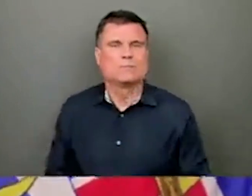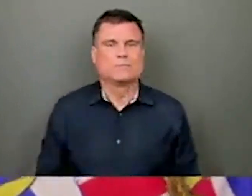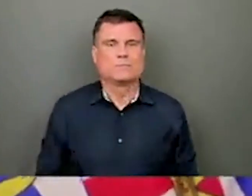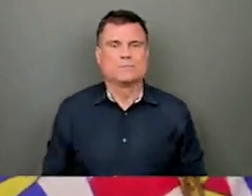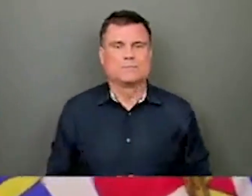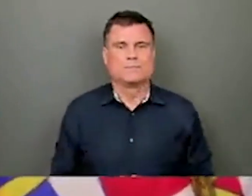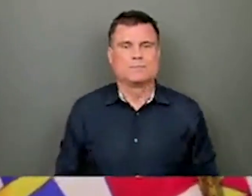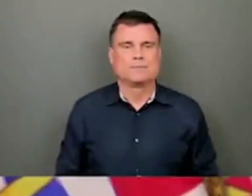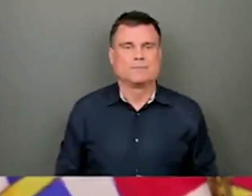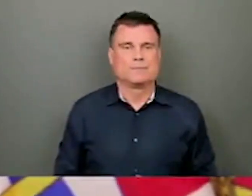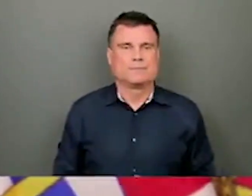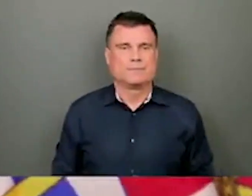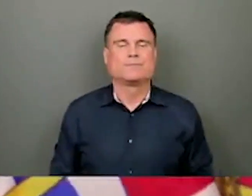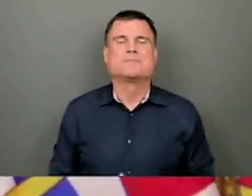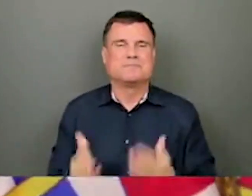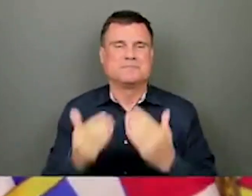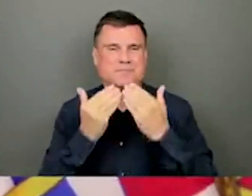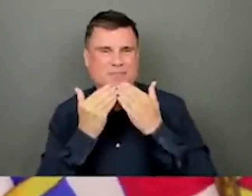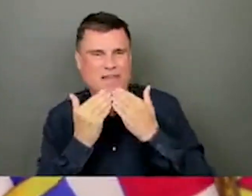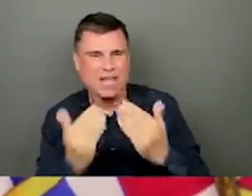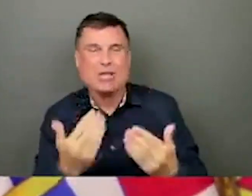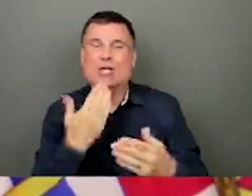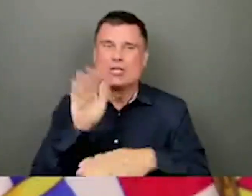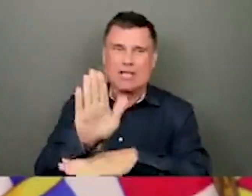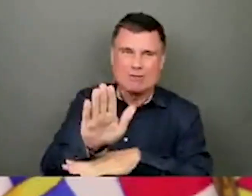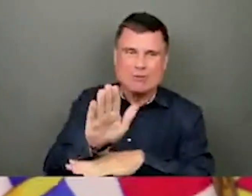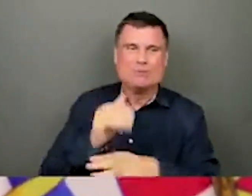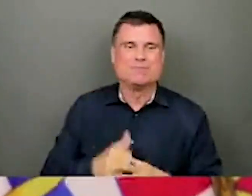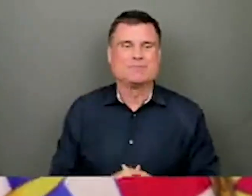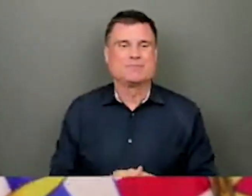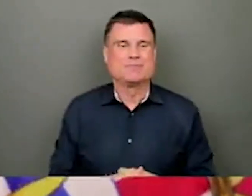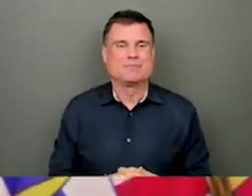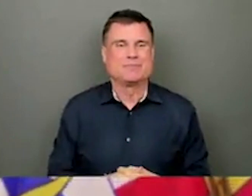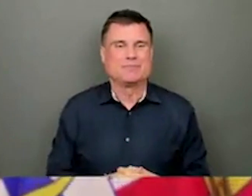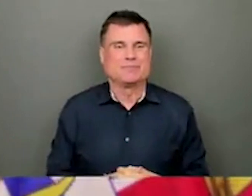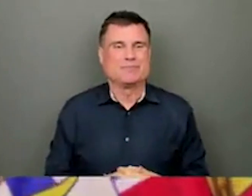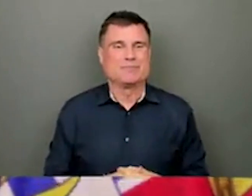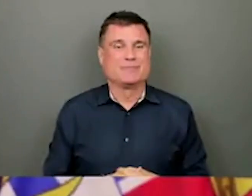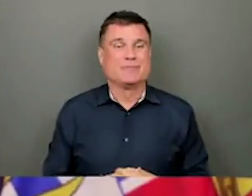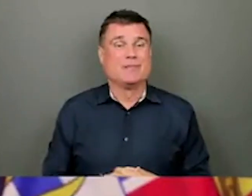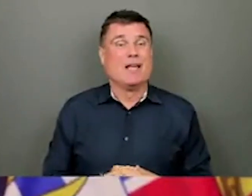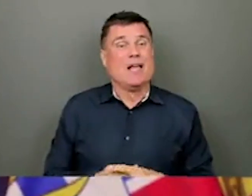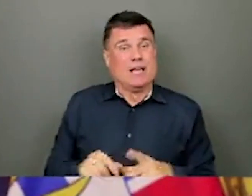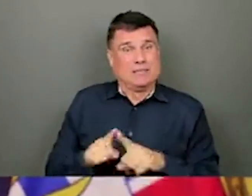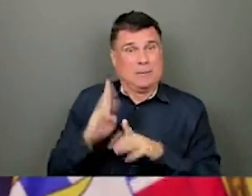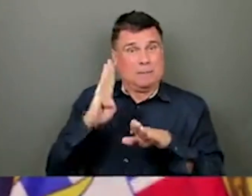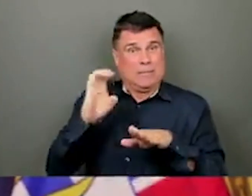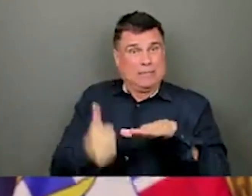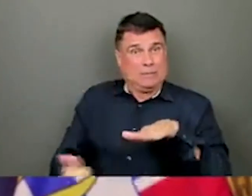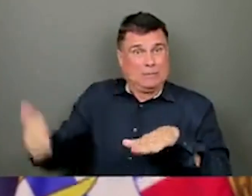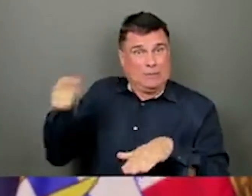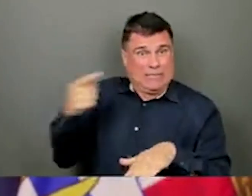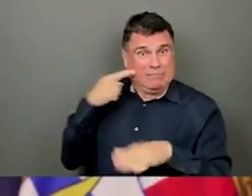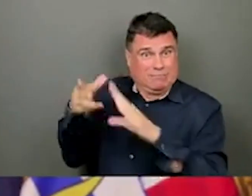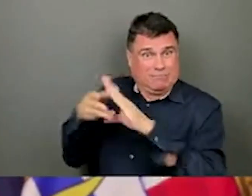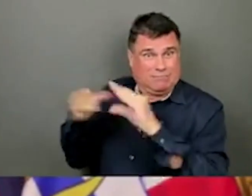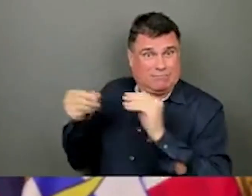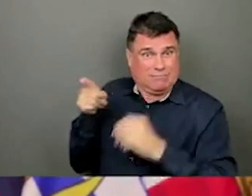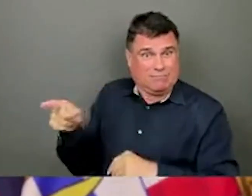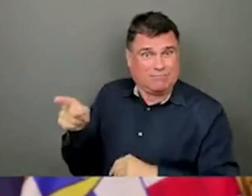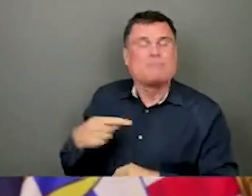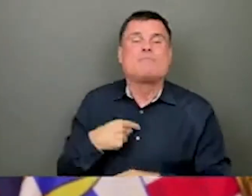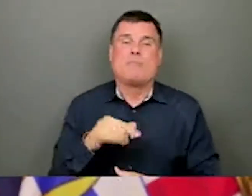Thank you very much, and good afternoon. So as the Premier indicated, I also want to begin today